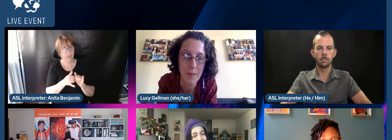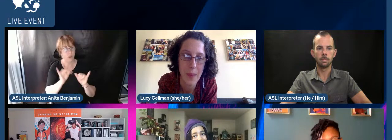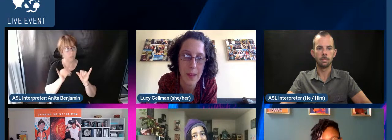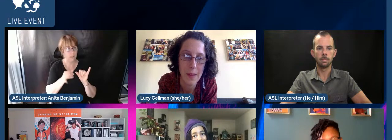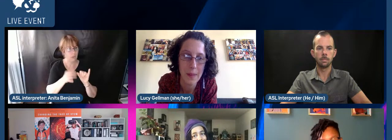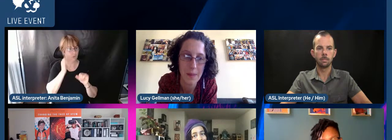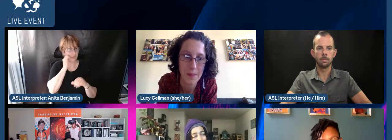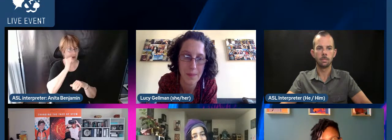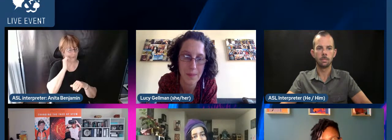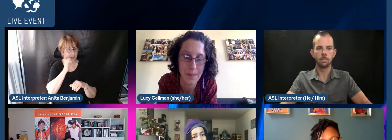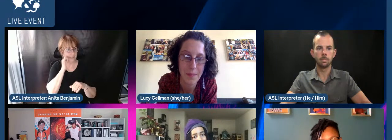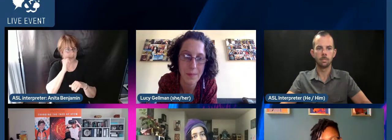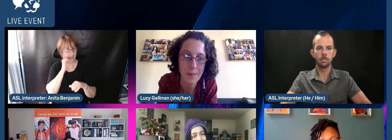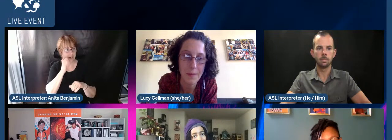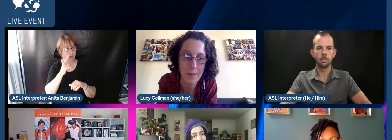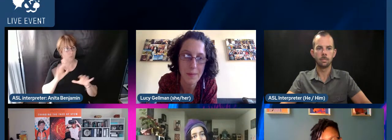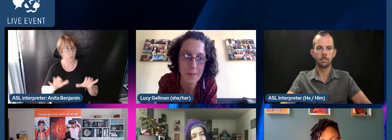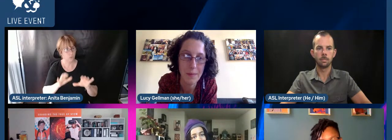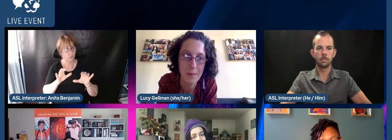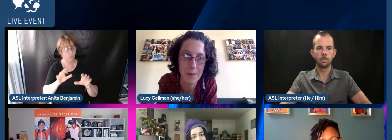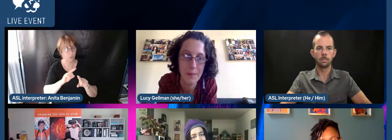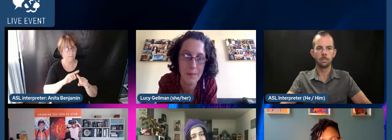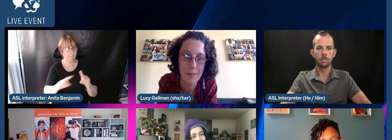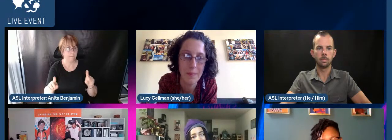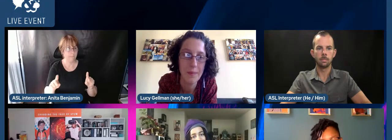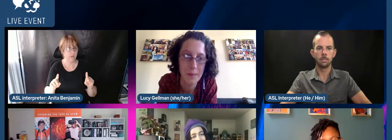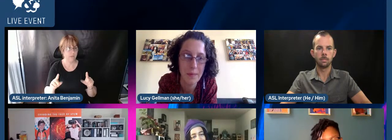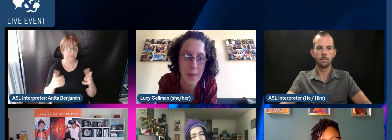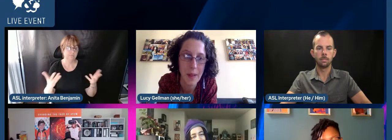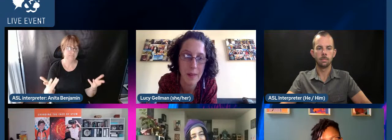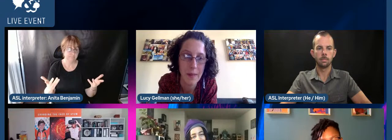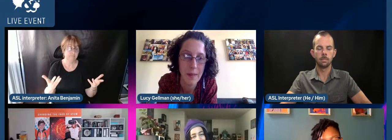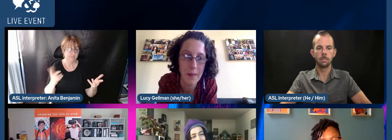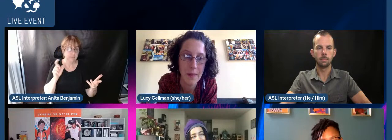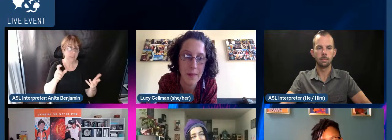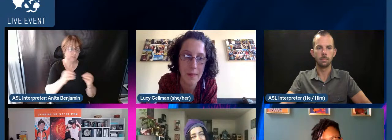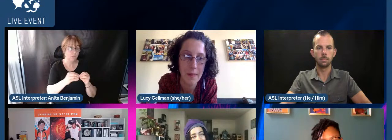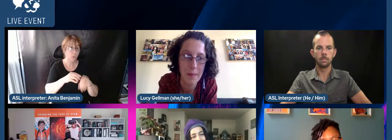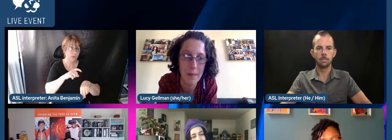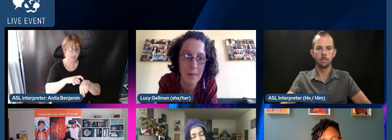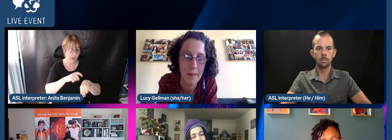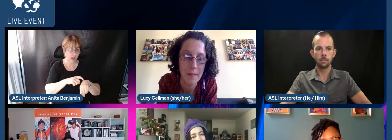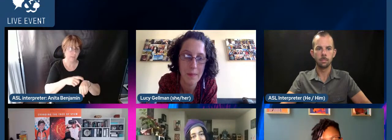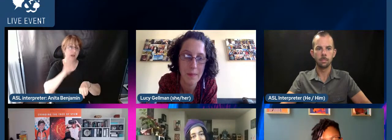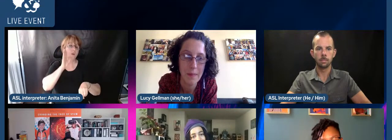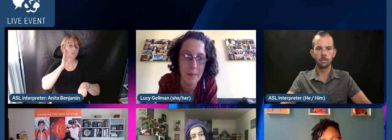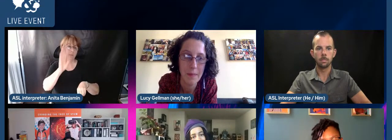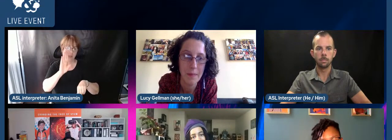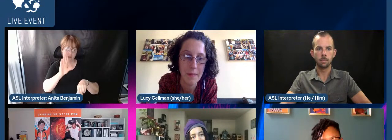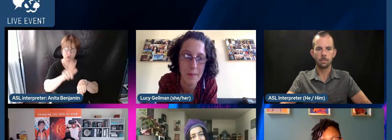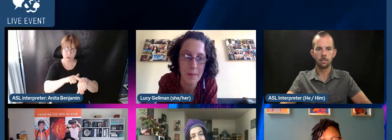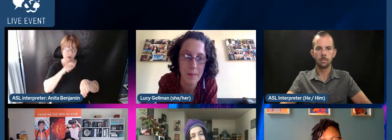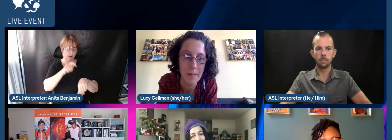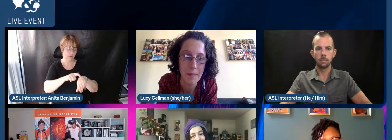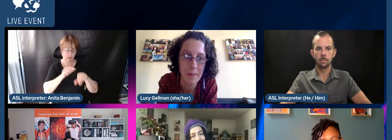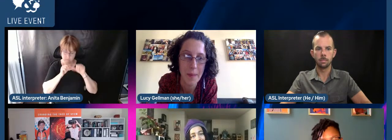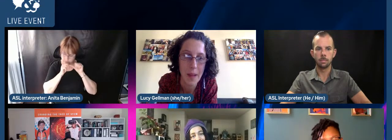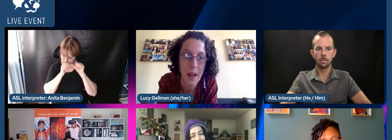day-to-day. But, you know, the planet's been here a long time. And we're going to be here a long time. So